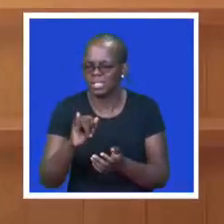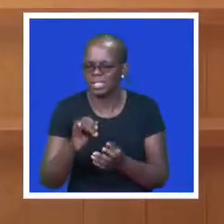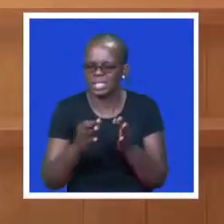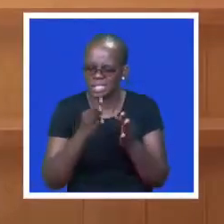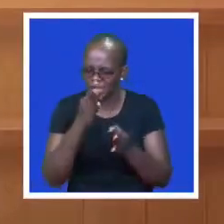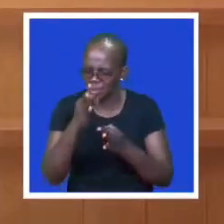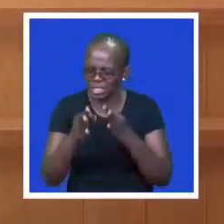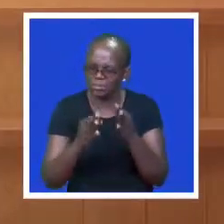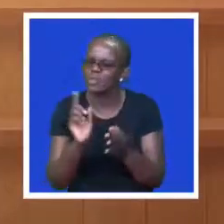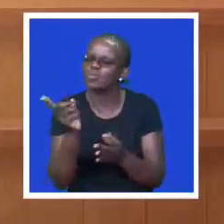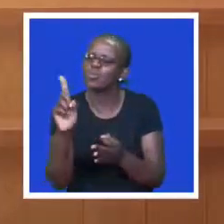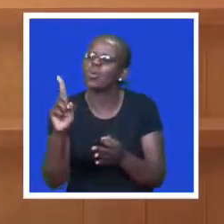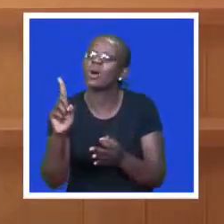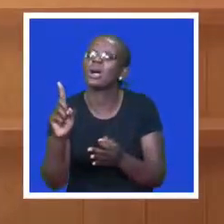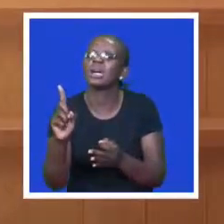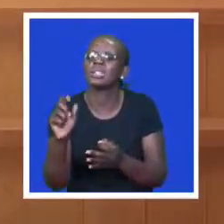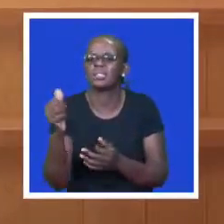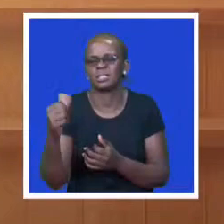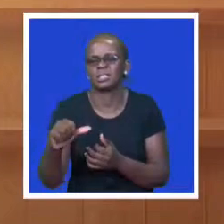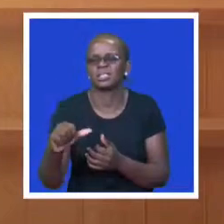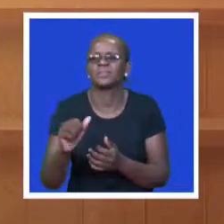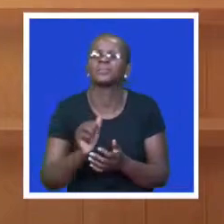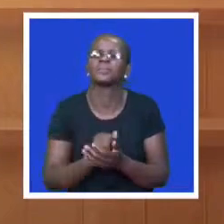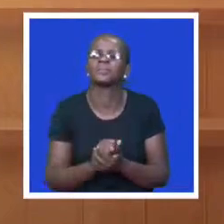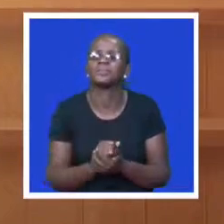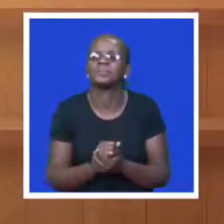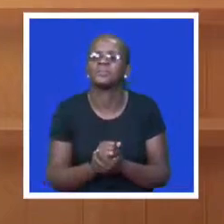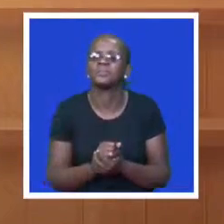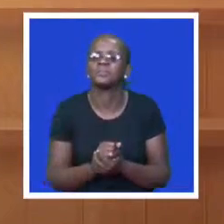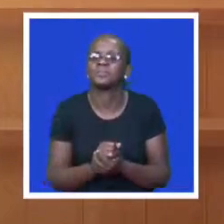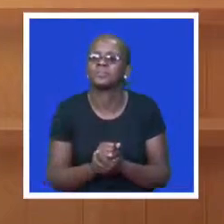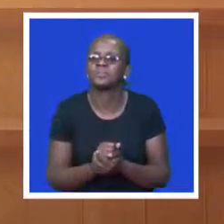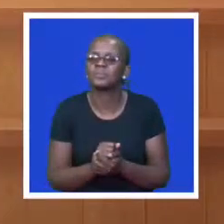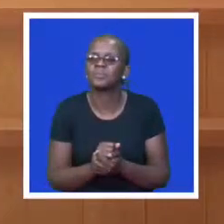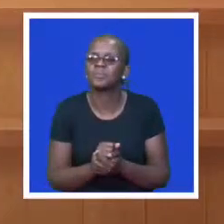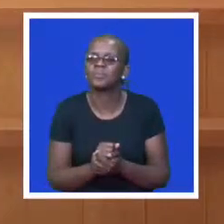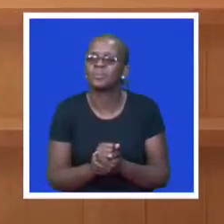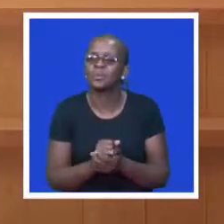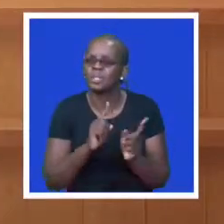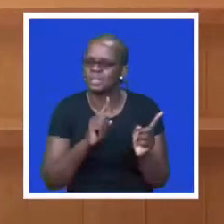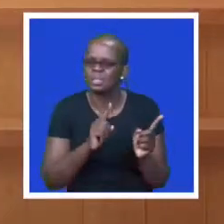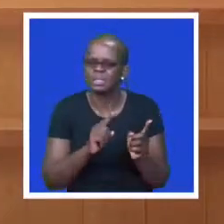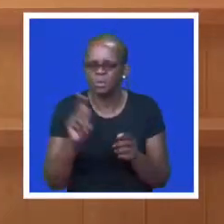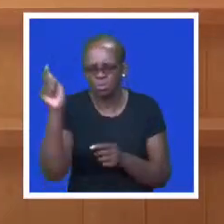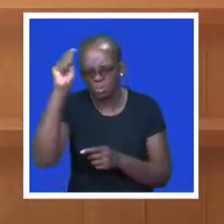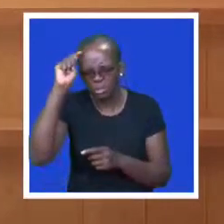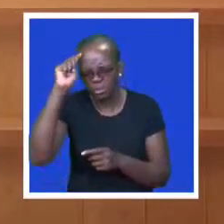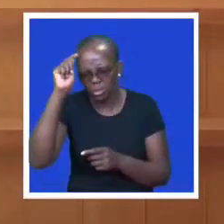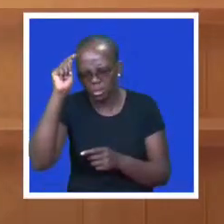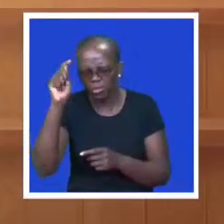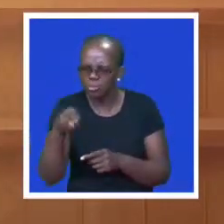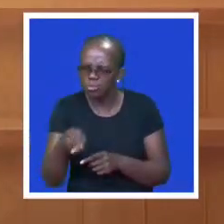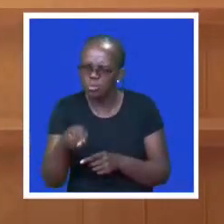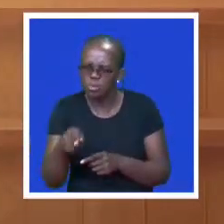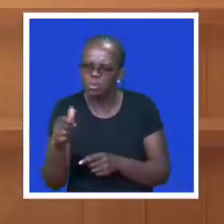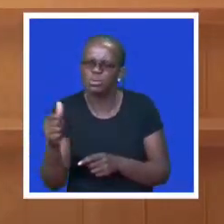Lena. What do we, when we talk about sin, what comes into your mind, my dear Lena? Of course,